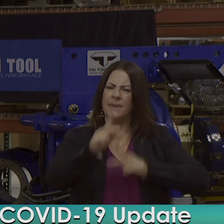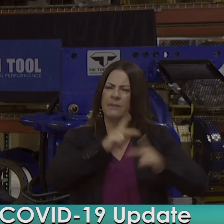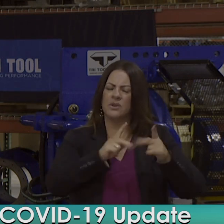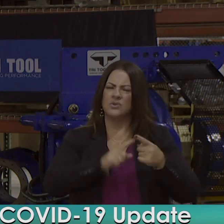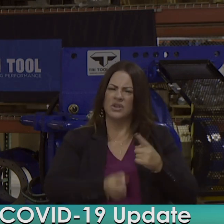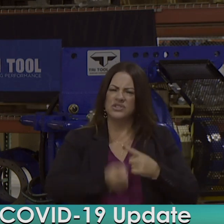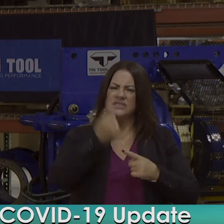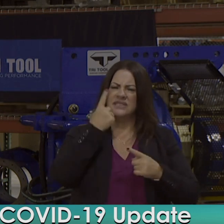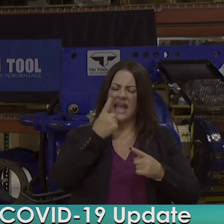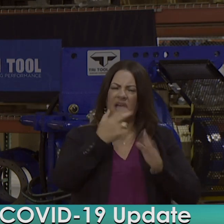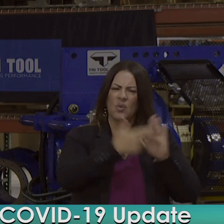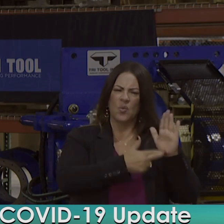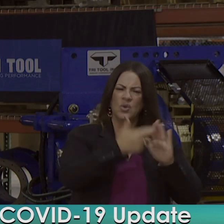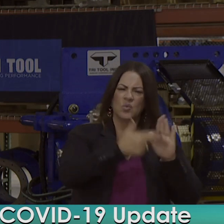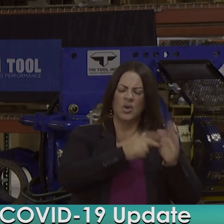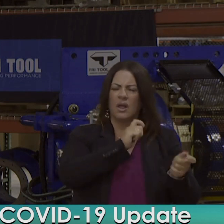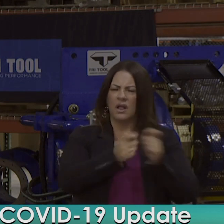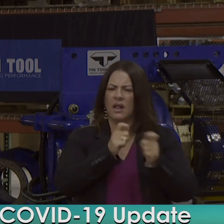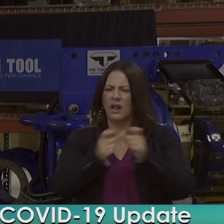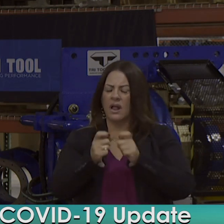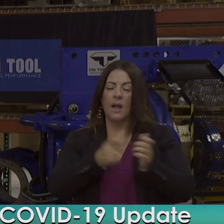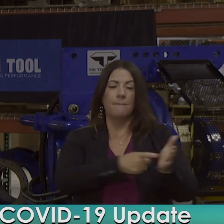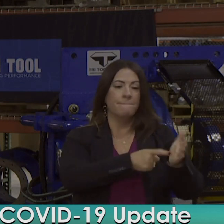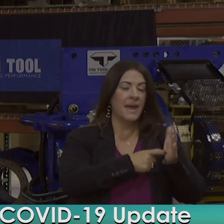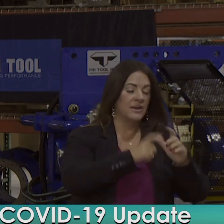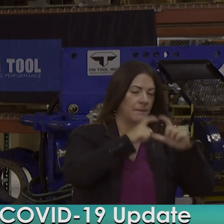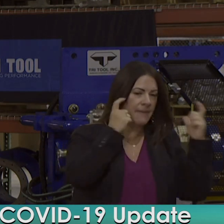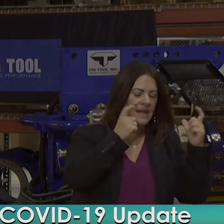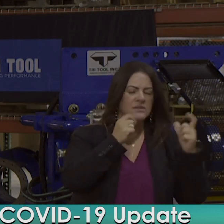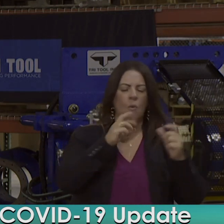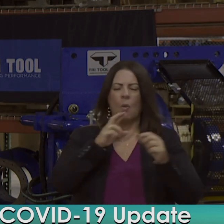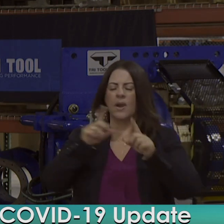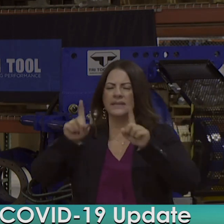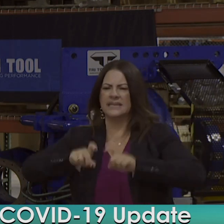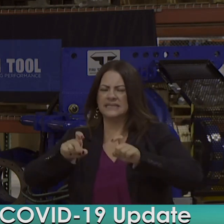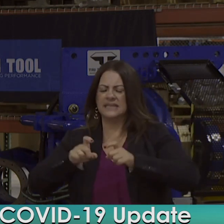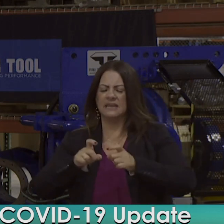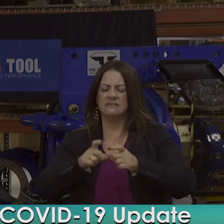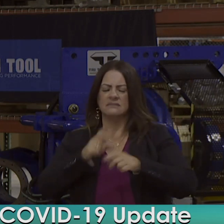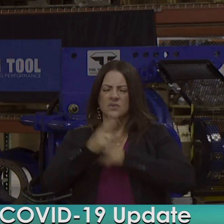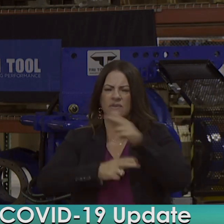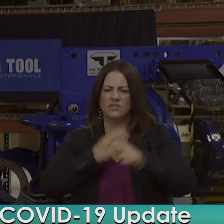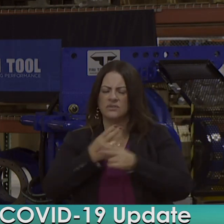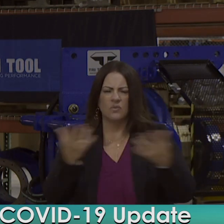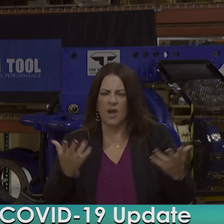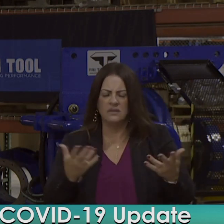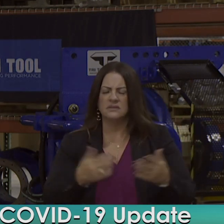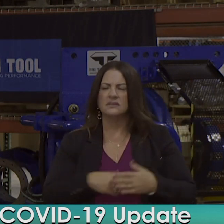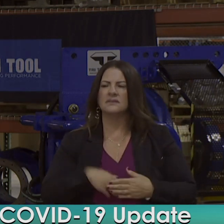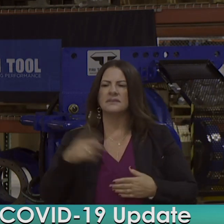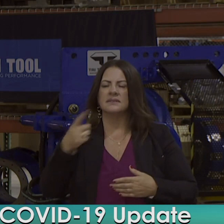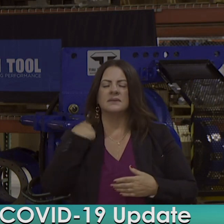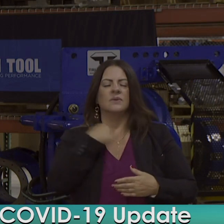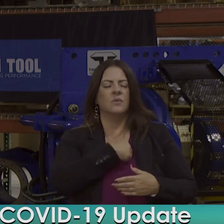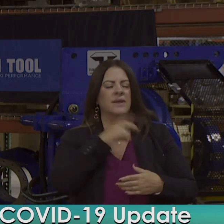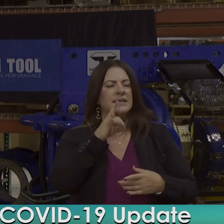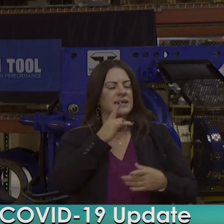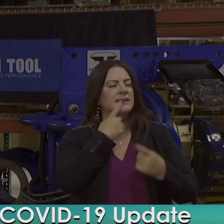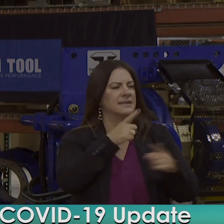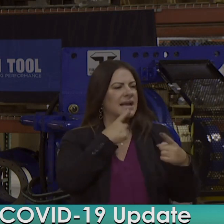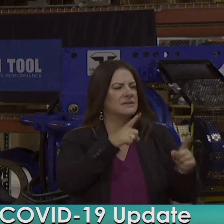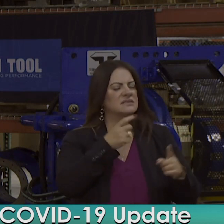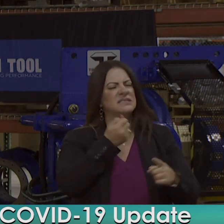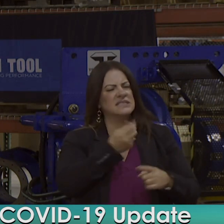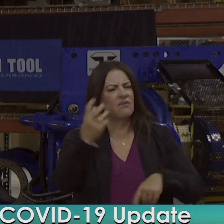guidance and rules from mandated masks to universal testing? Well, we're very proud of the culturally competent messaging we put out. I announced on